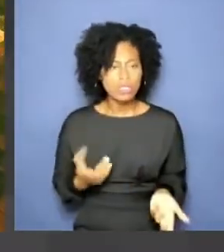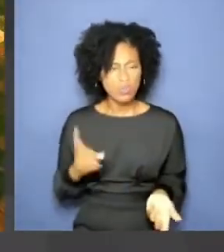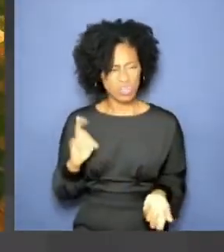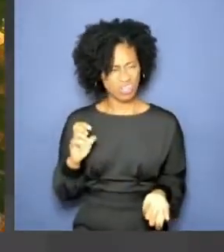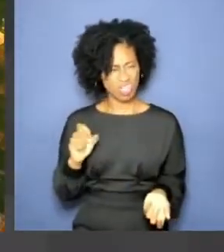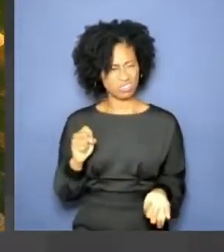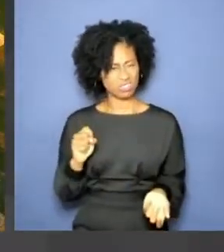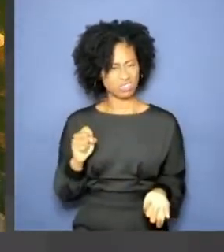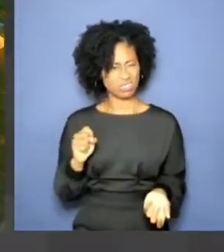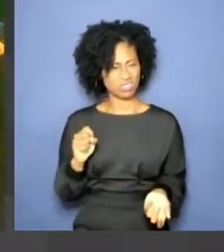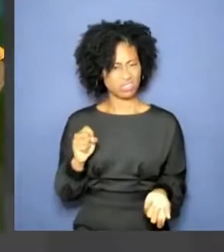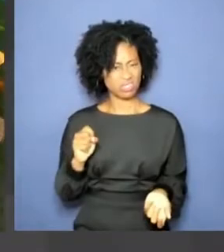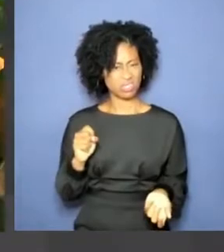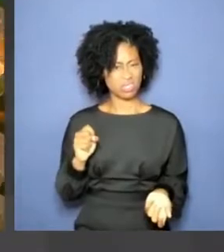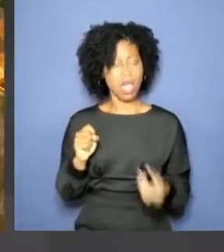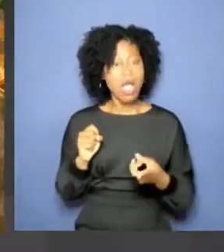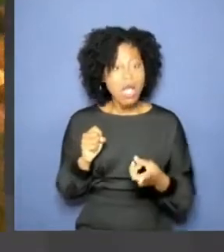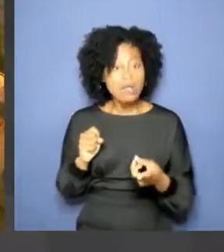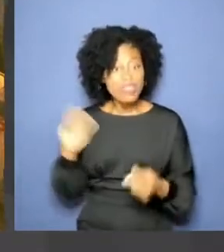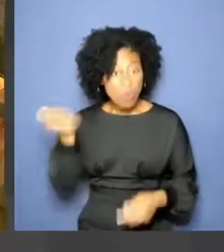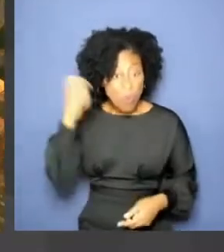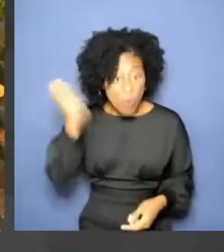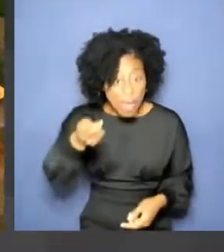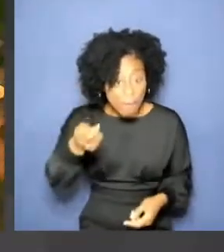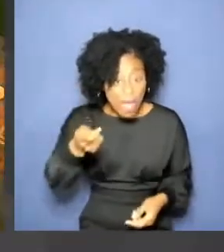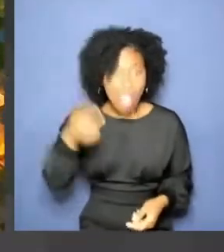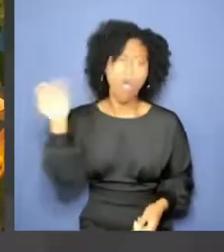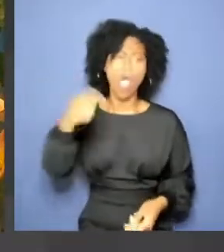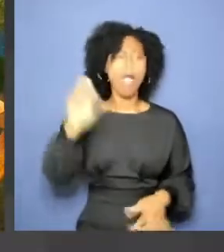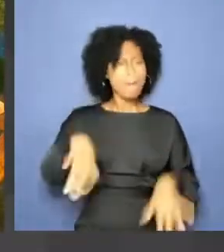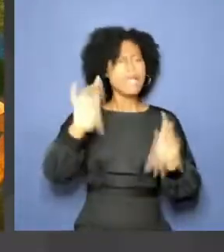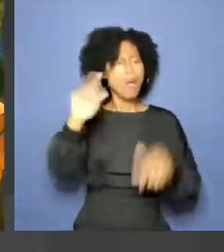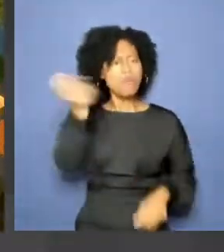Oj, vad är det där? A whip! Whip it, picked up a whip!